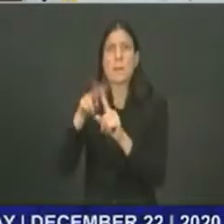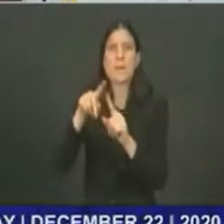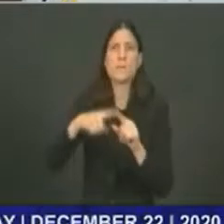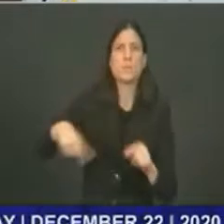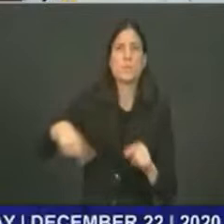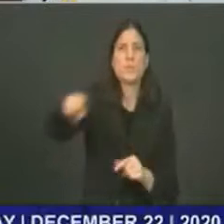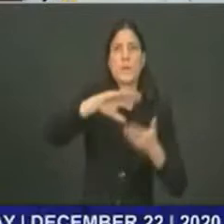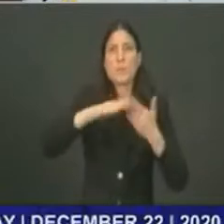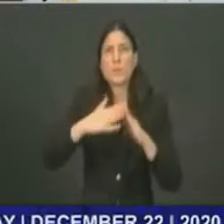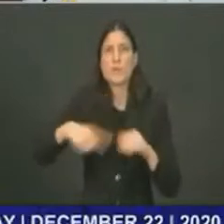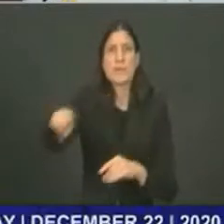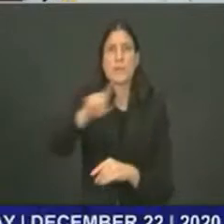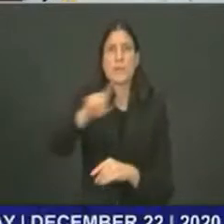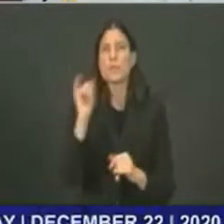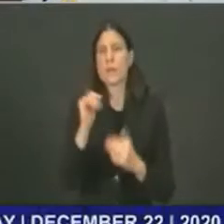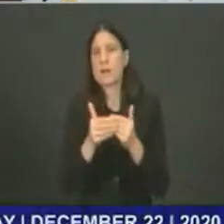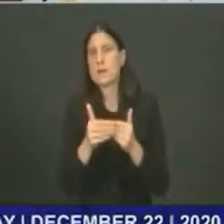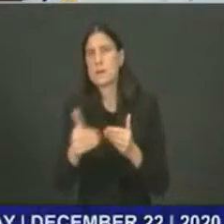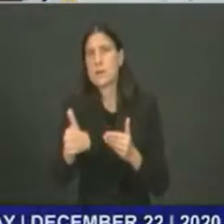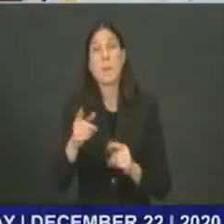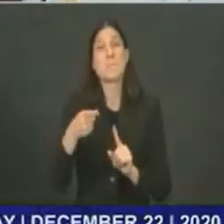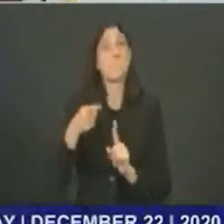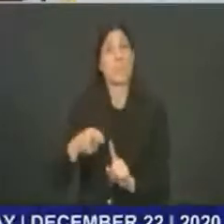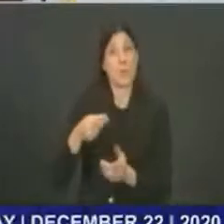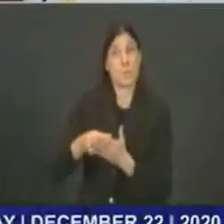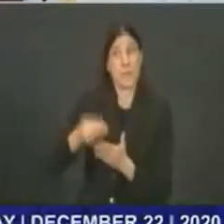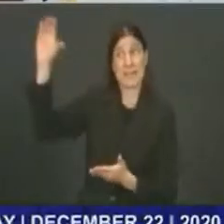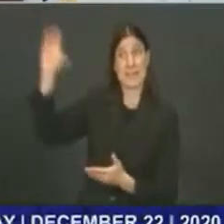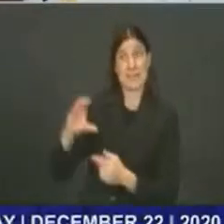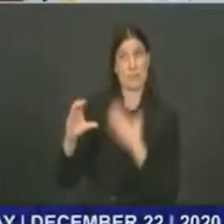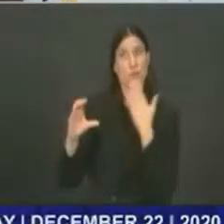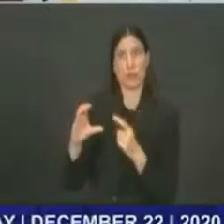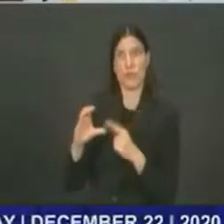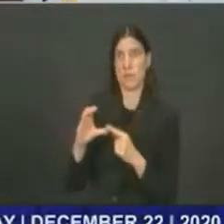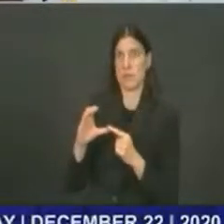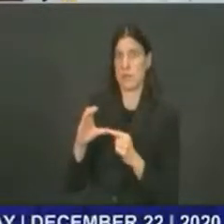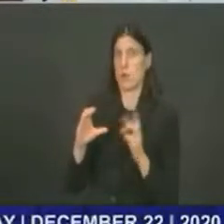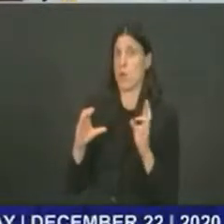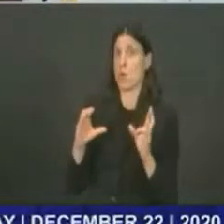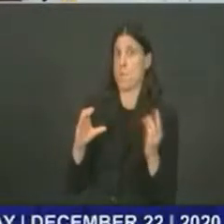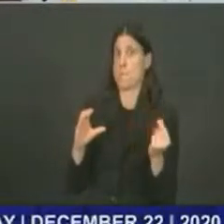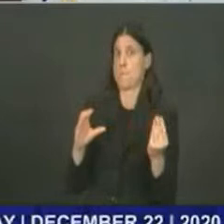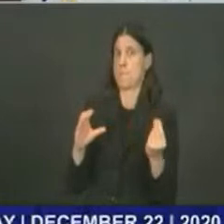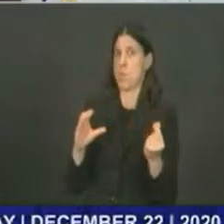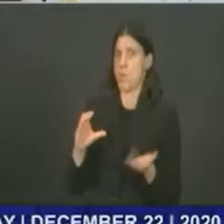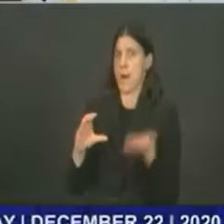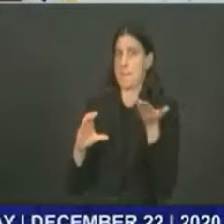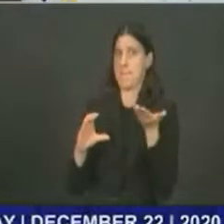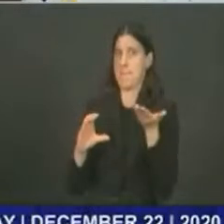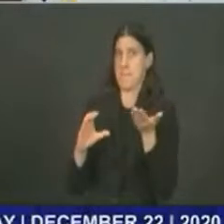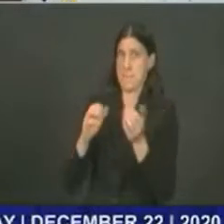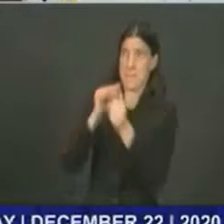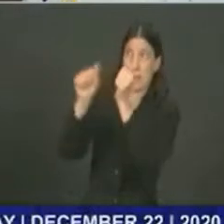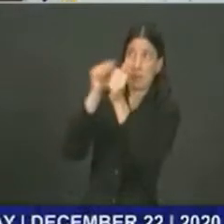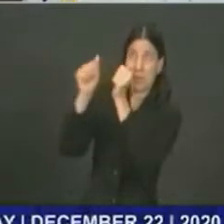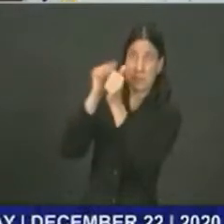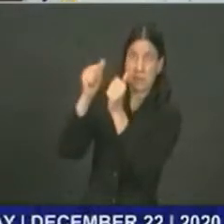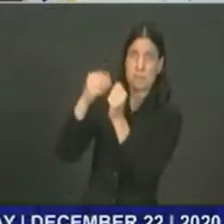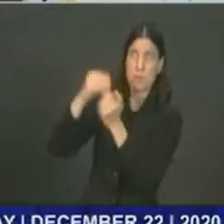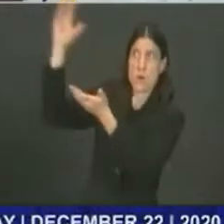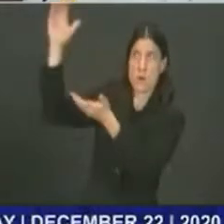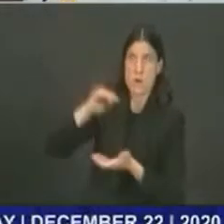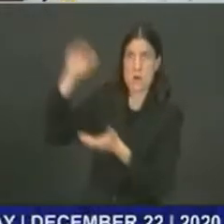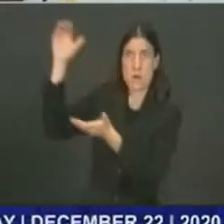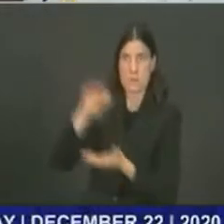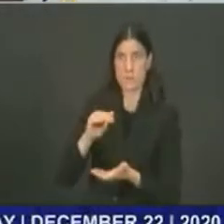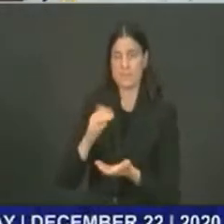way. We hope that this is one of several future stimuluses, because we know the need will outmatch what's provided, but it's a step in the right